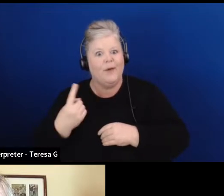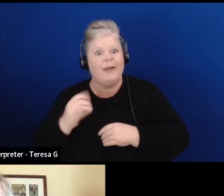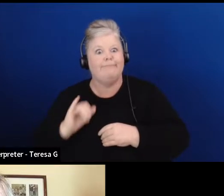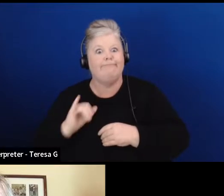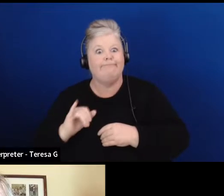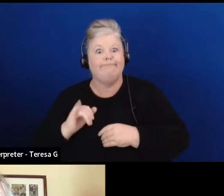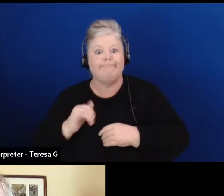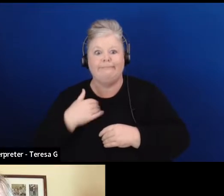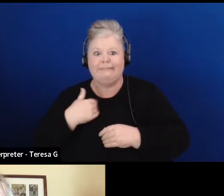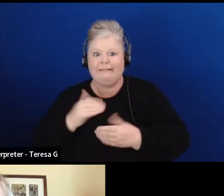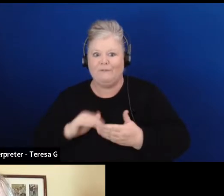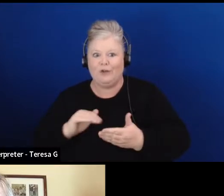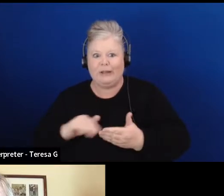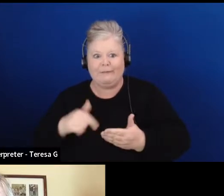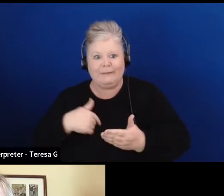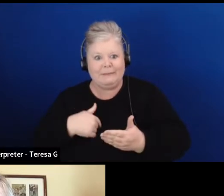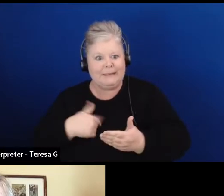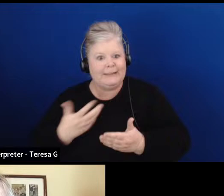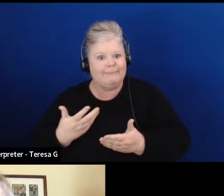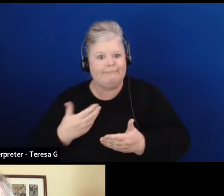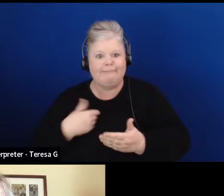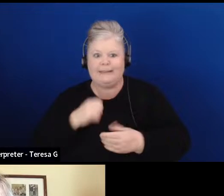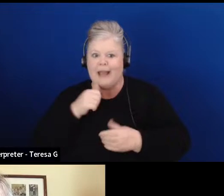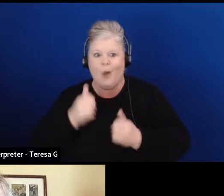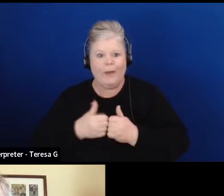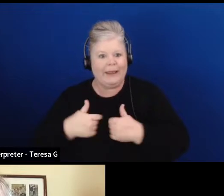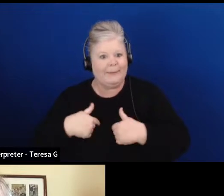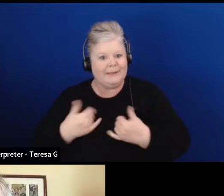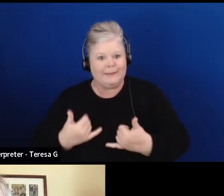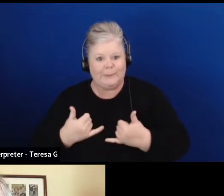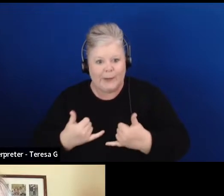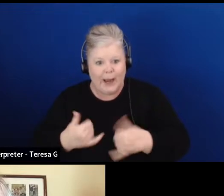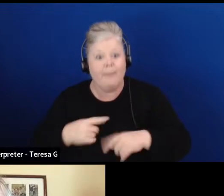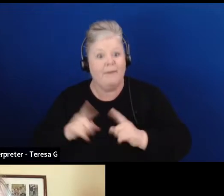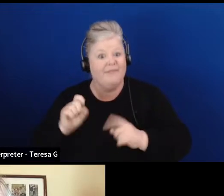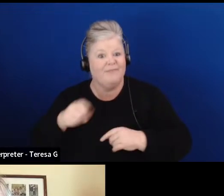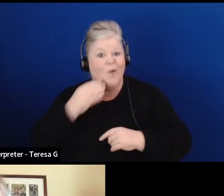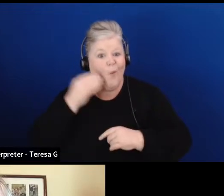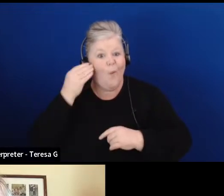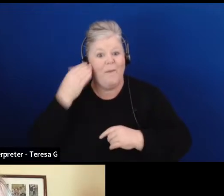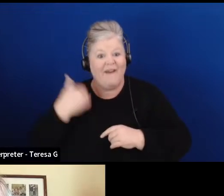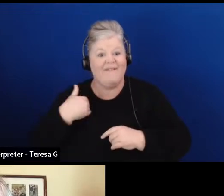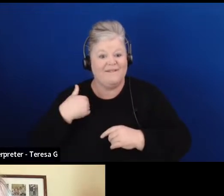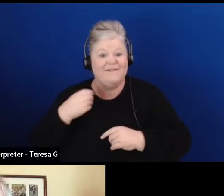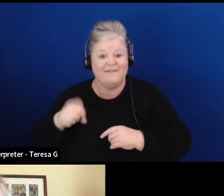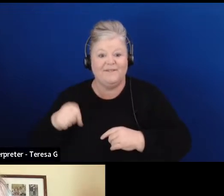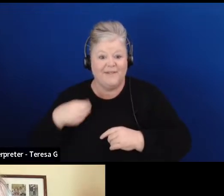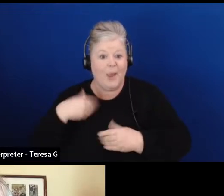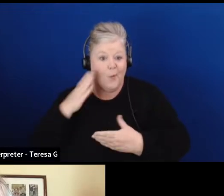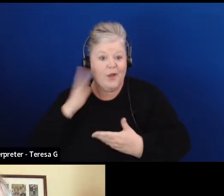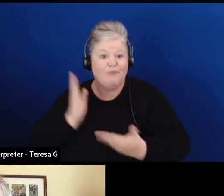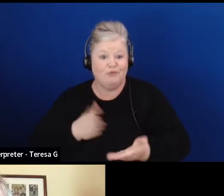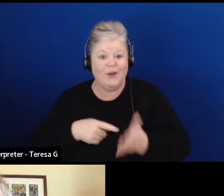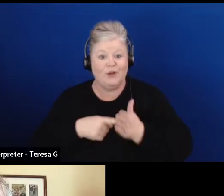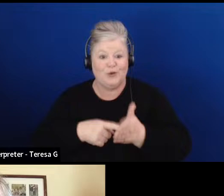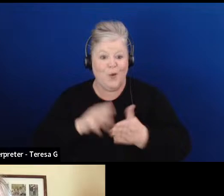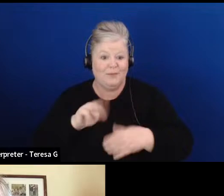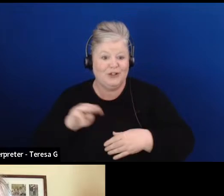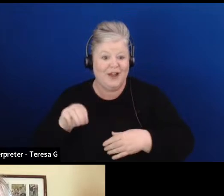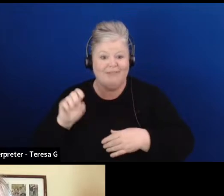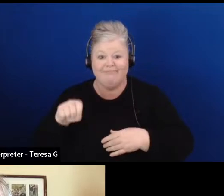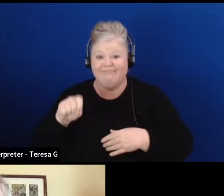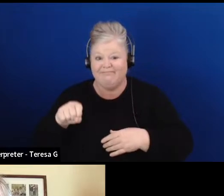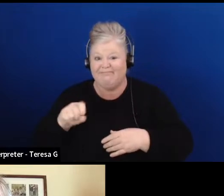left my brain and I don't have it here with me, but I have it at home and I will bring it in and show Michelle. I think that would be a